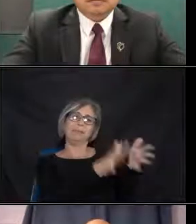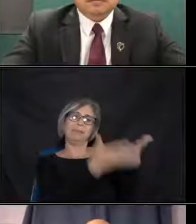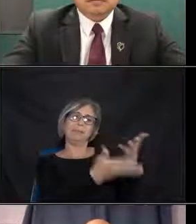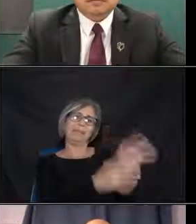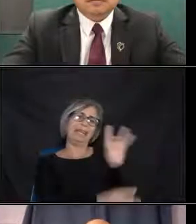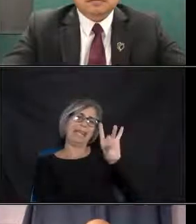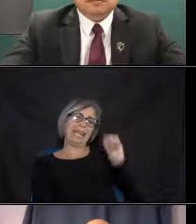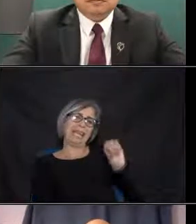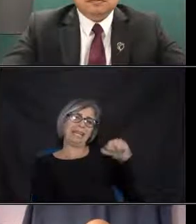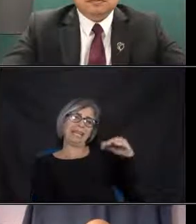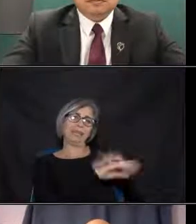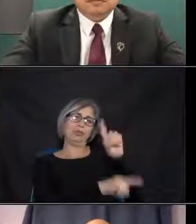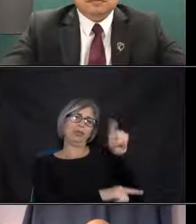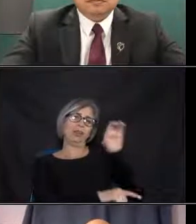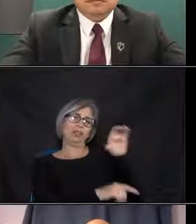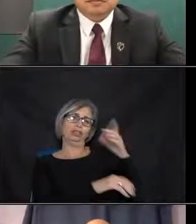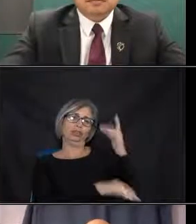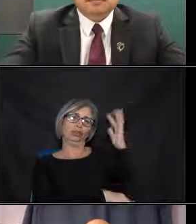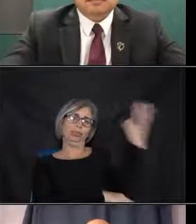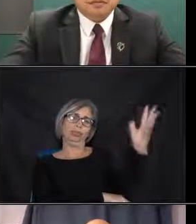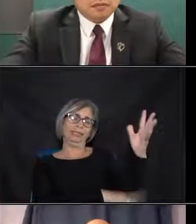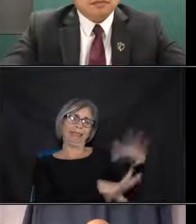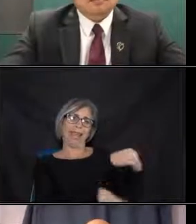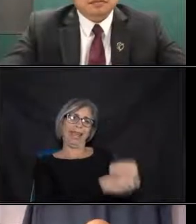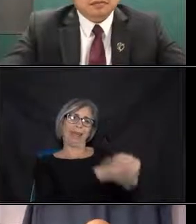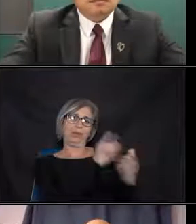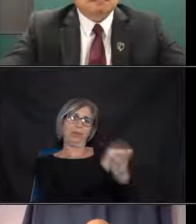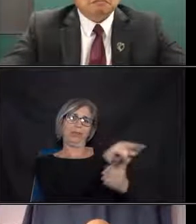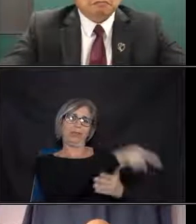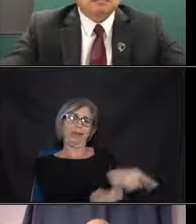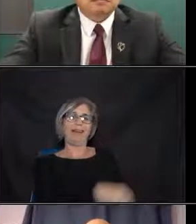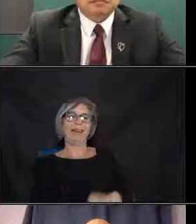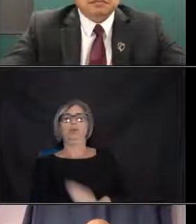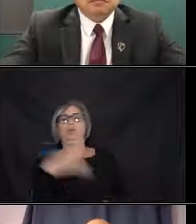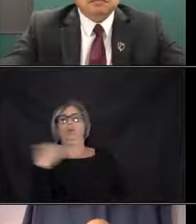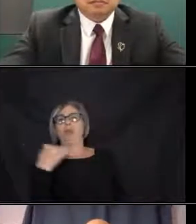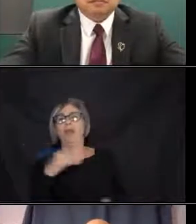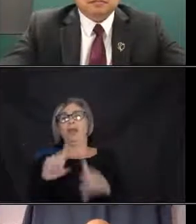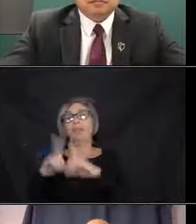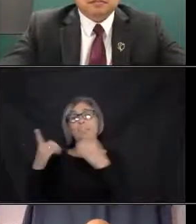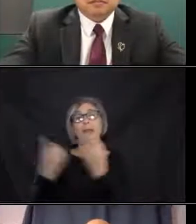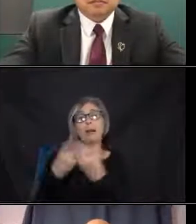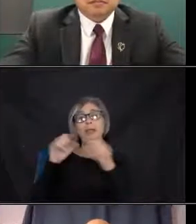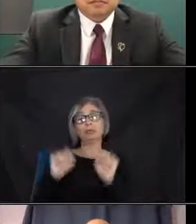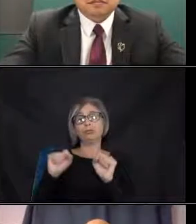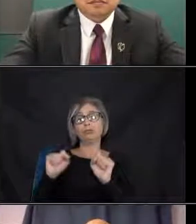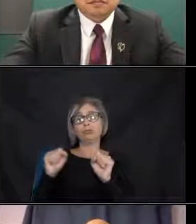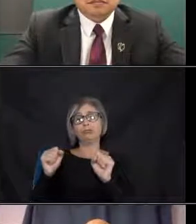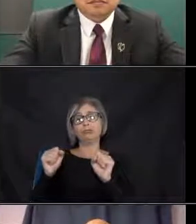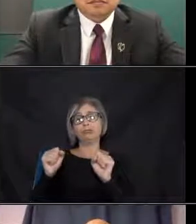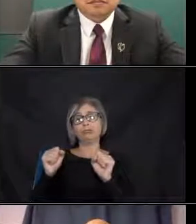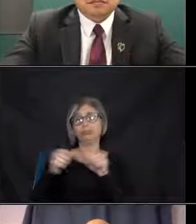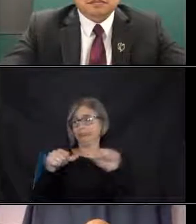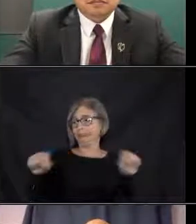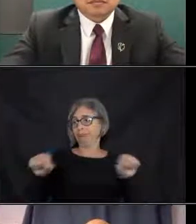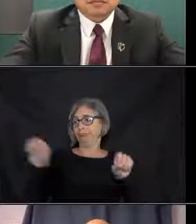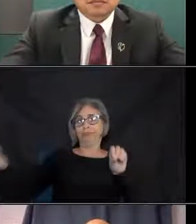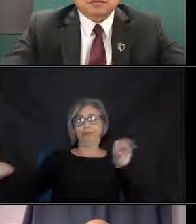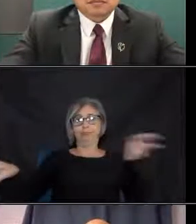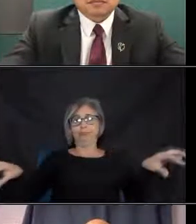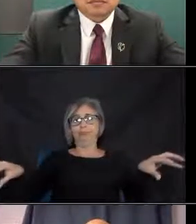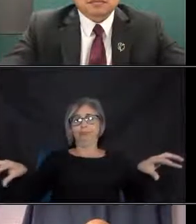80 to 100 trees more with that portion of it. And the departments will be contributing the